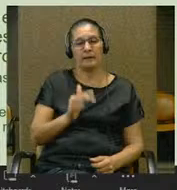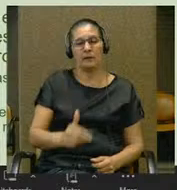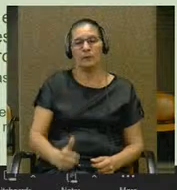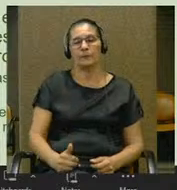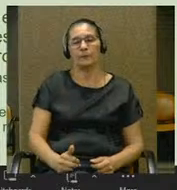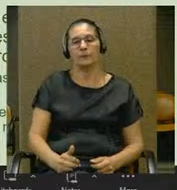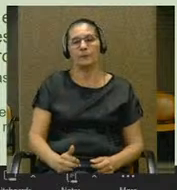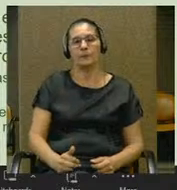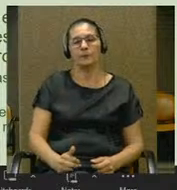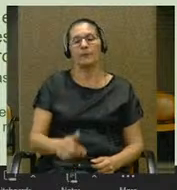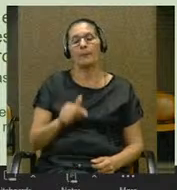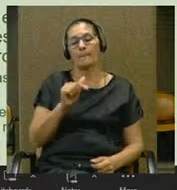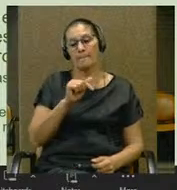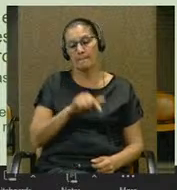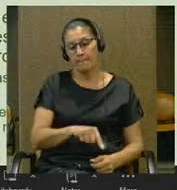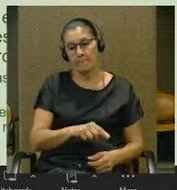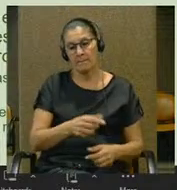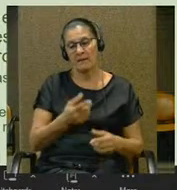of fentanyl.